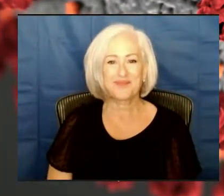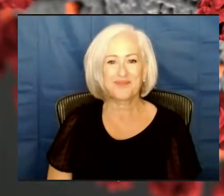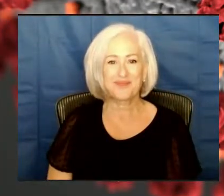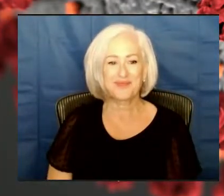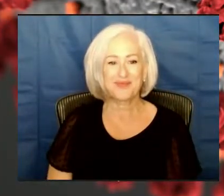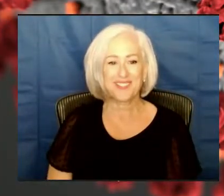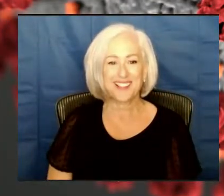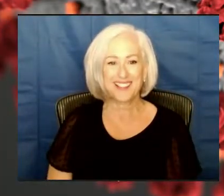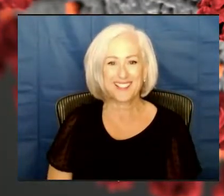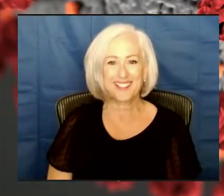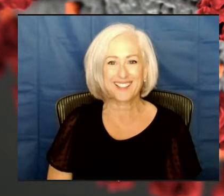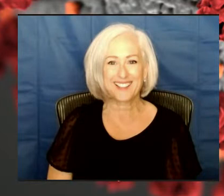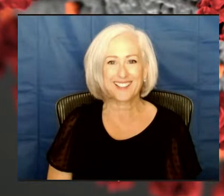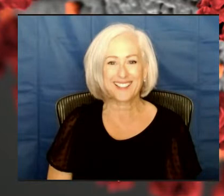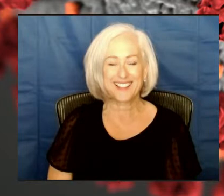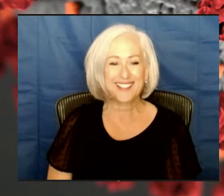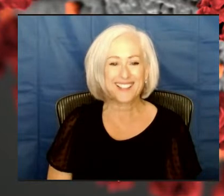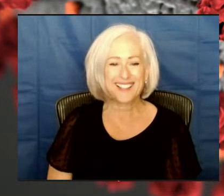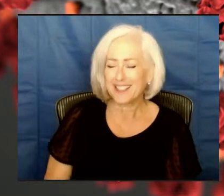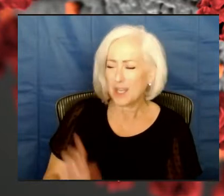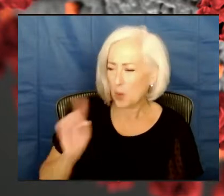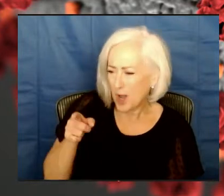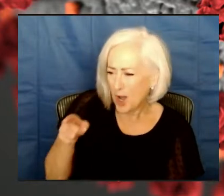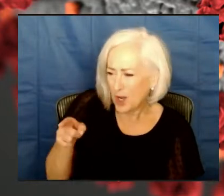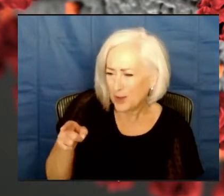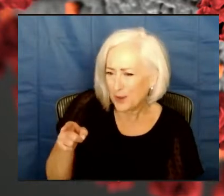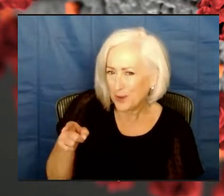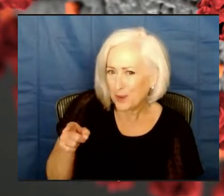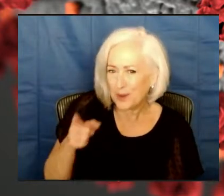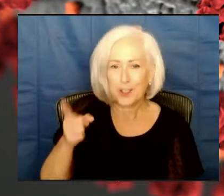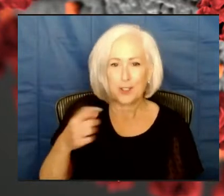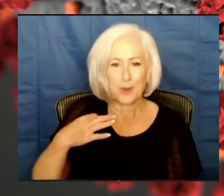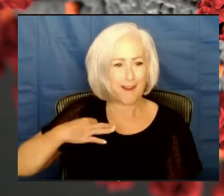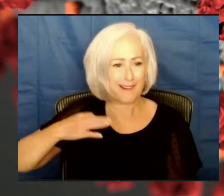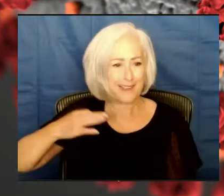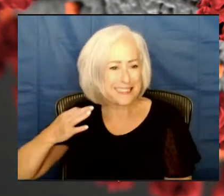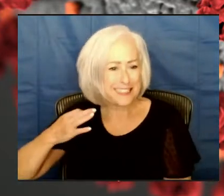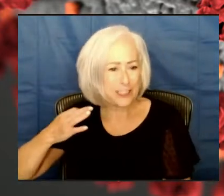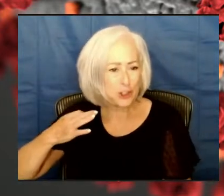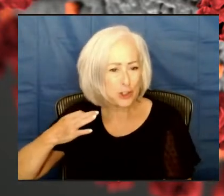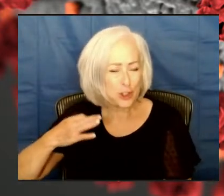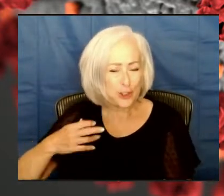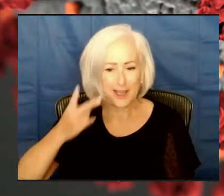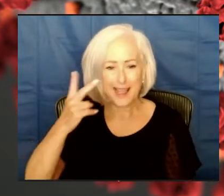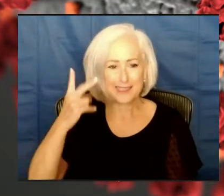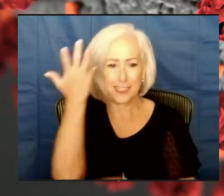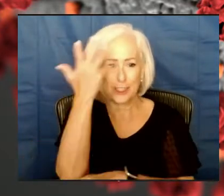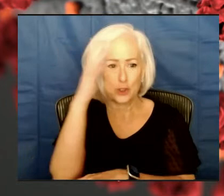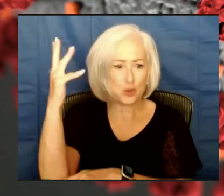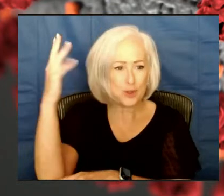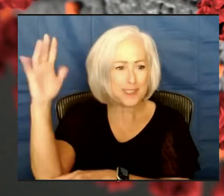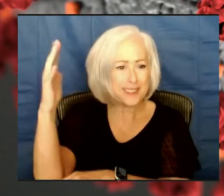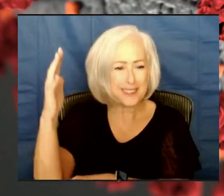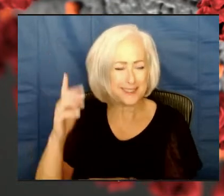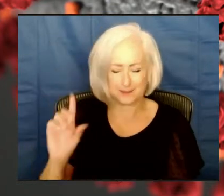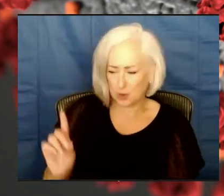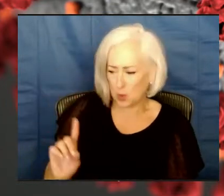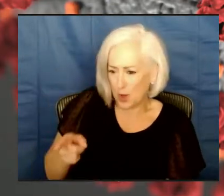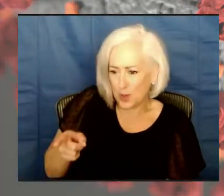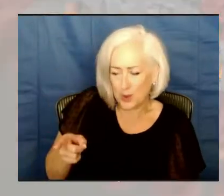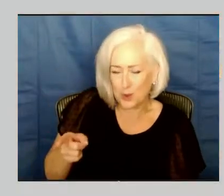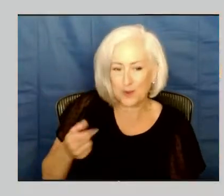And where are you today? All right, hi. You're in a T-shirt. I see like greenery behind you. Yeah, we're still